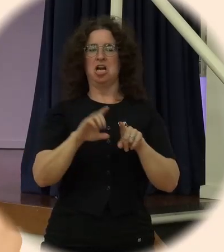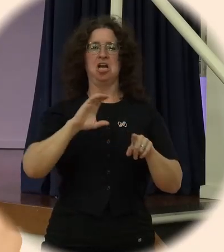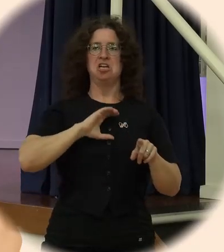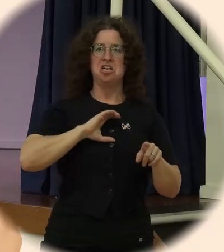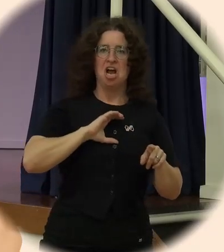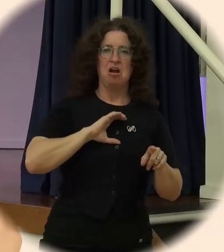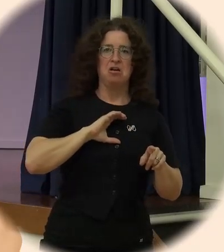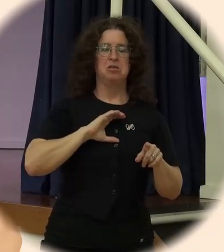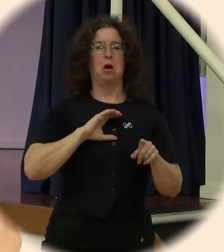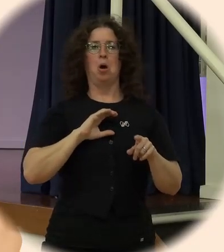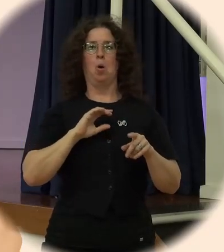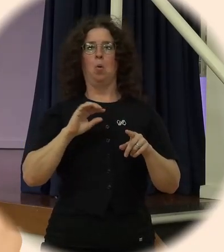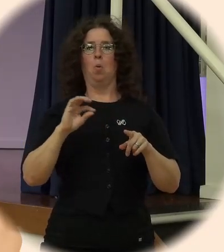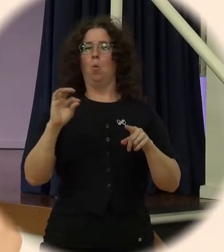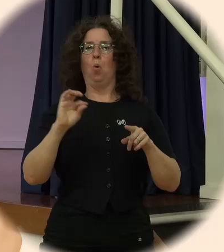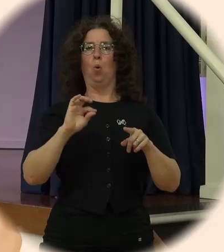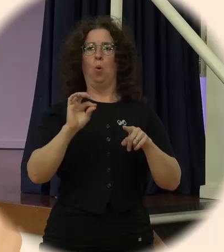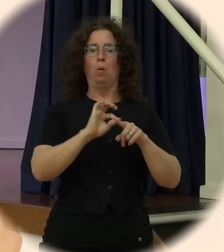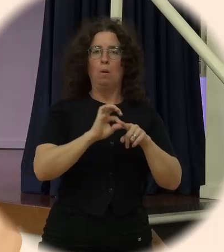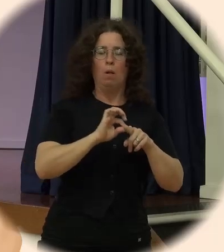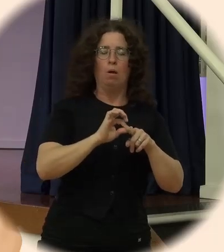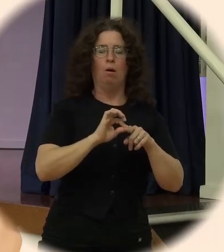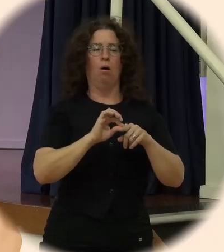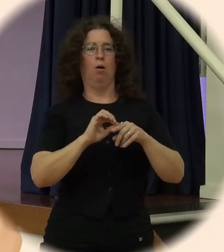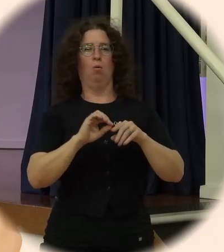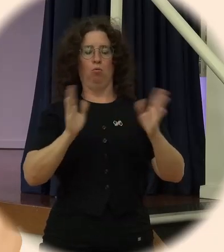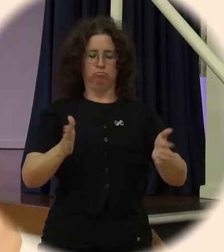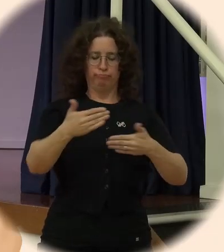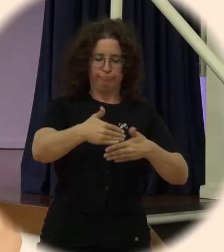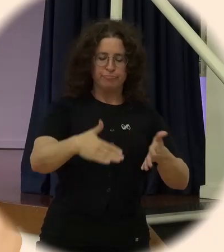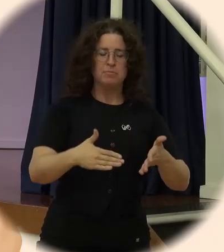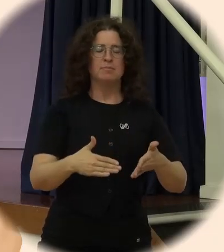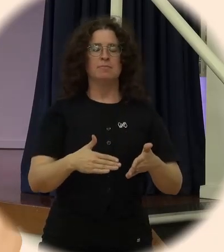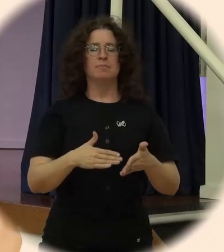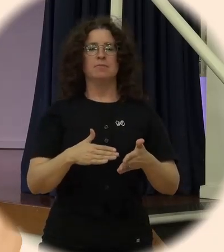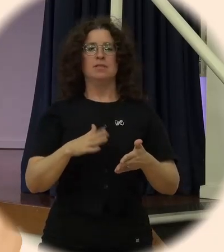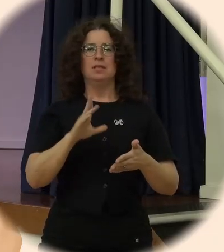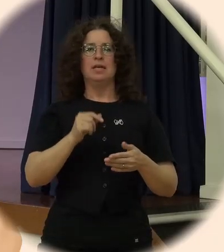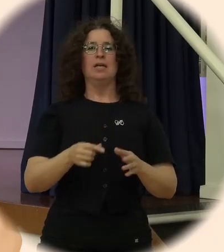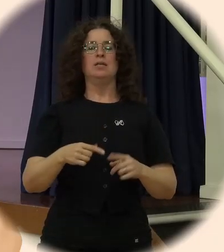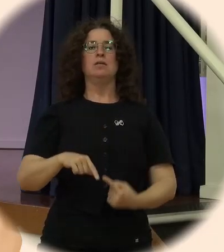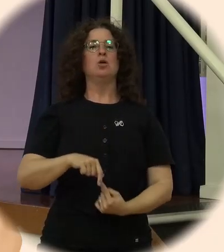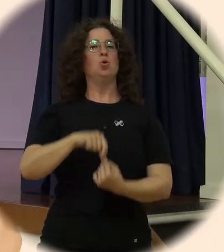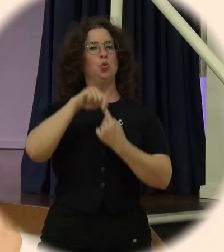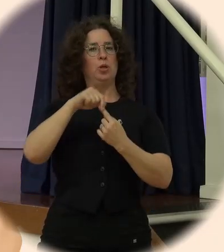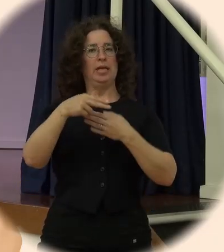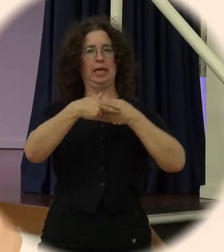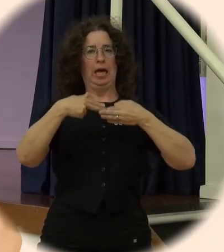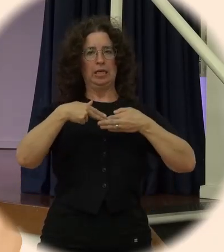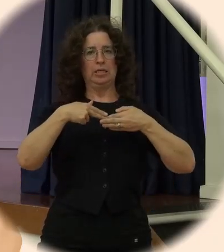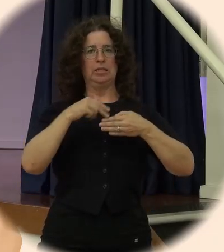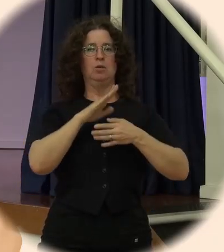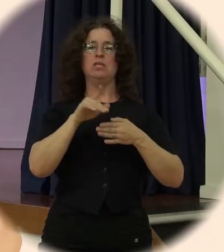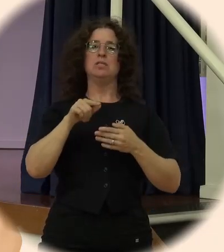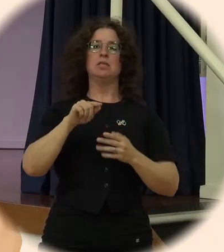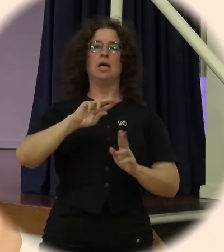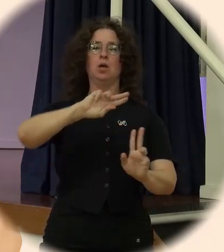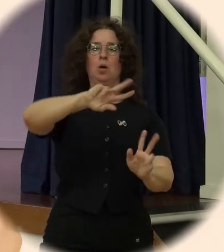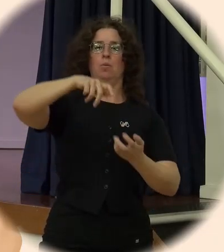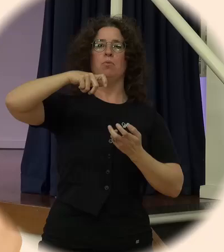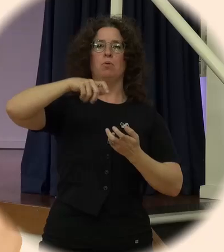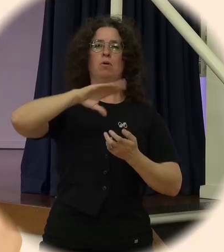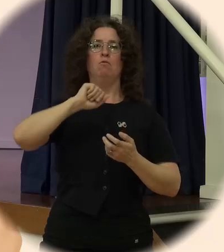an entire scene, a unique address. This means you can load that asset dynamically, either from your local build or from a